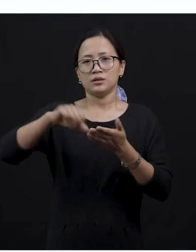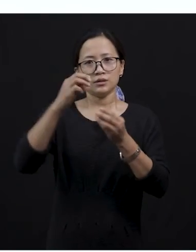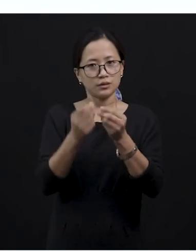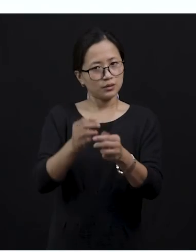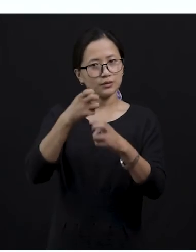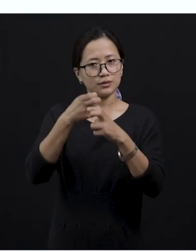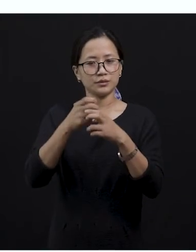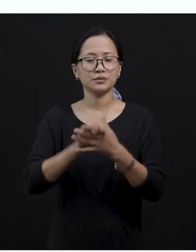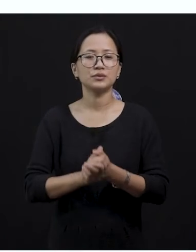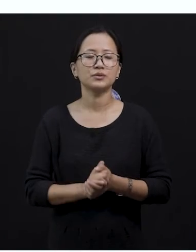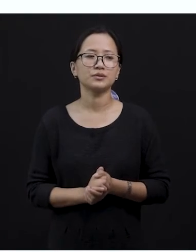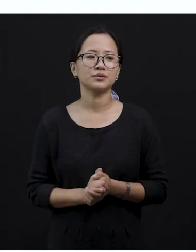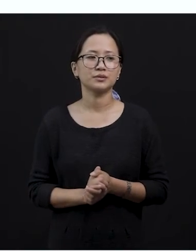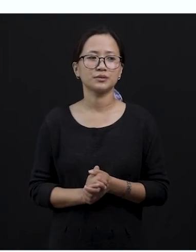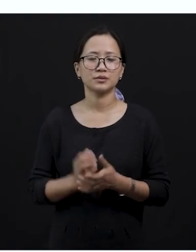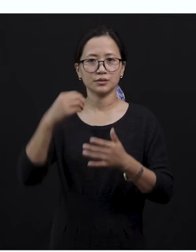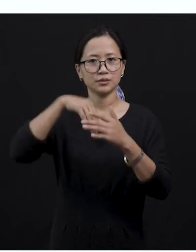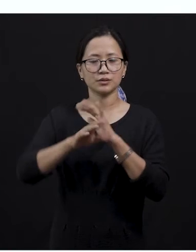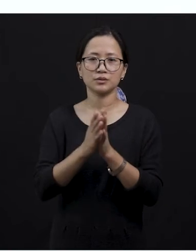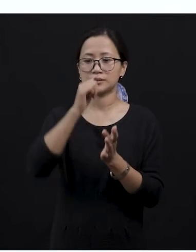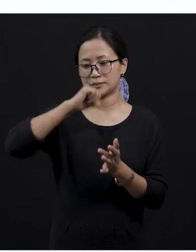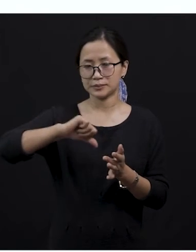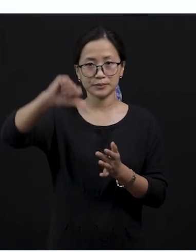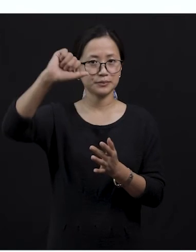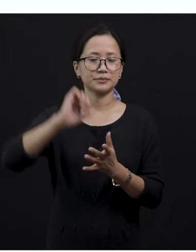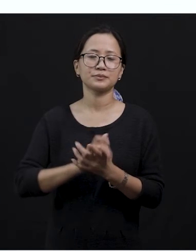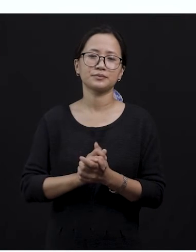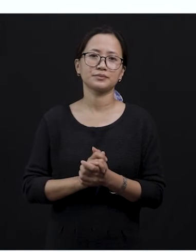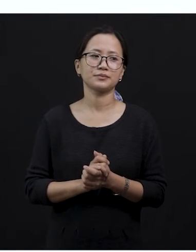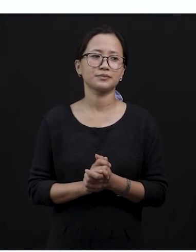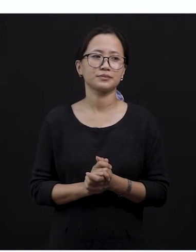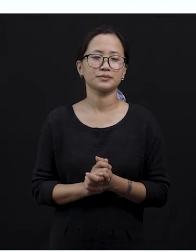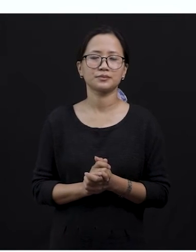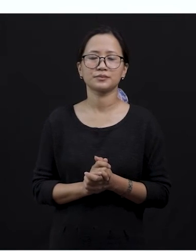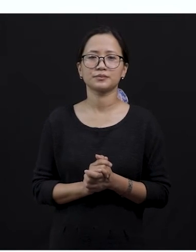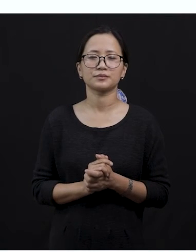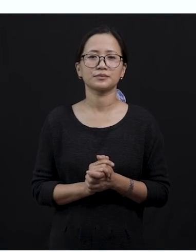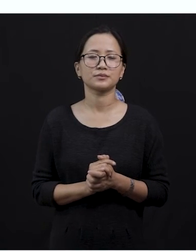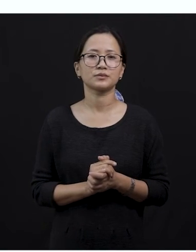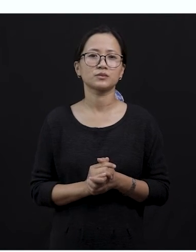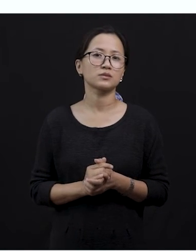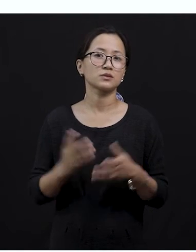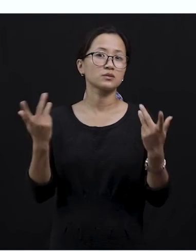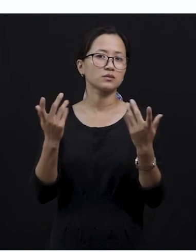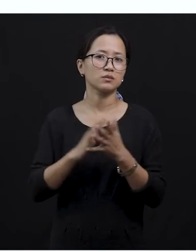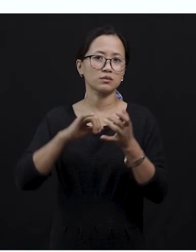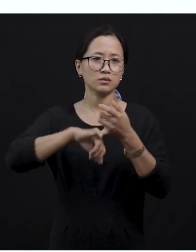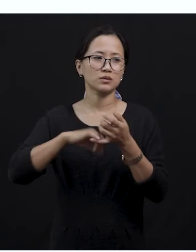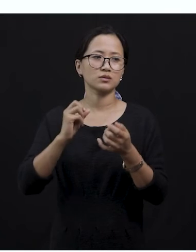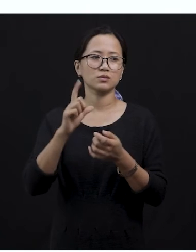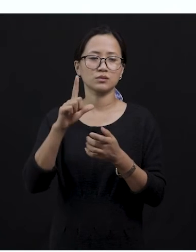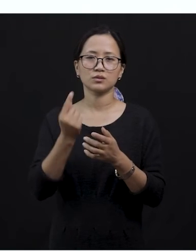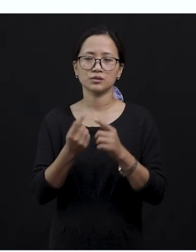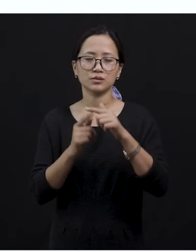this solid into the liquid. So, this is known as solute. What is a solute? The